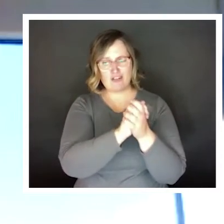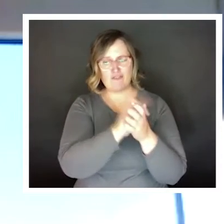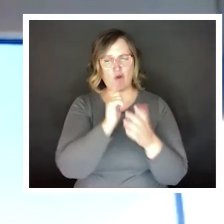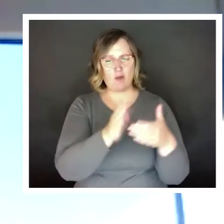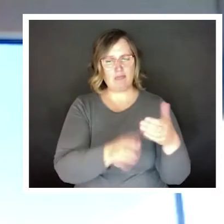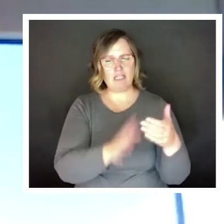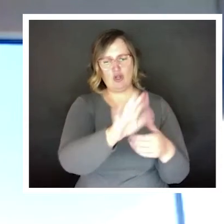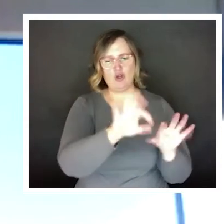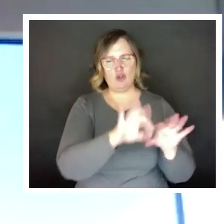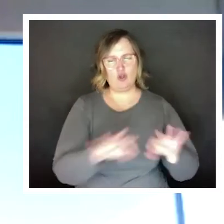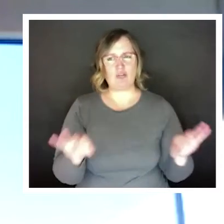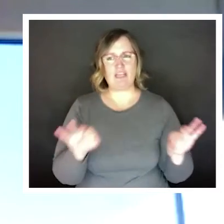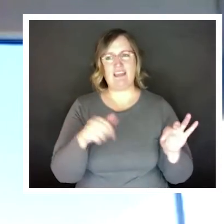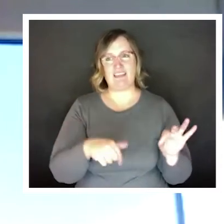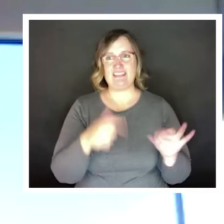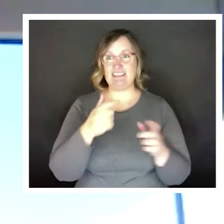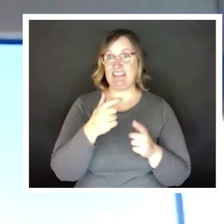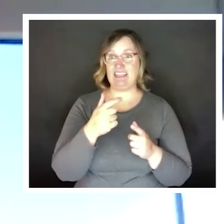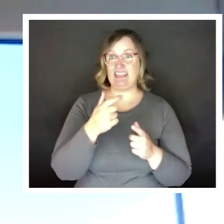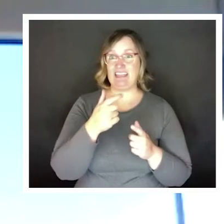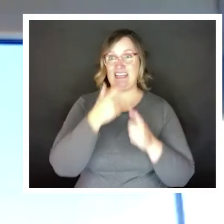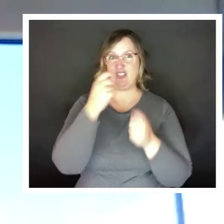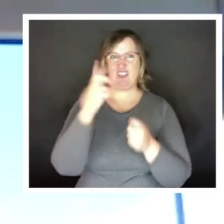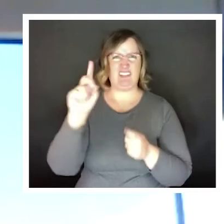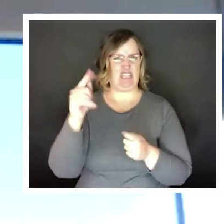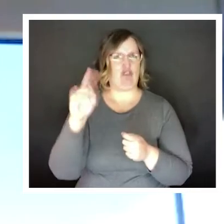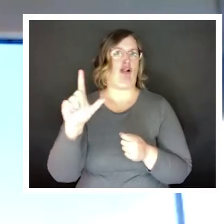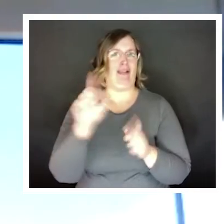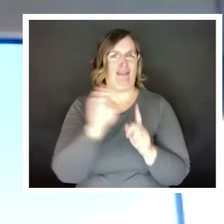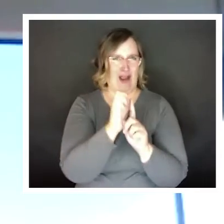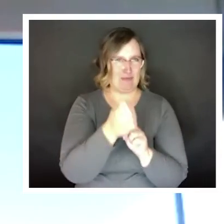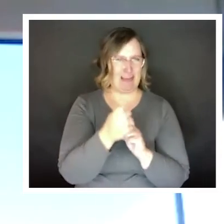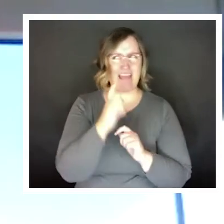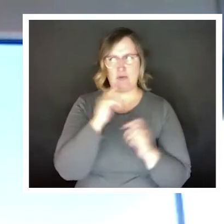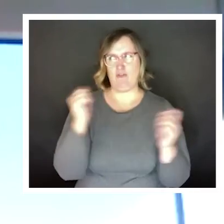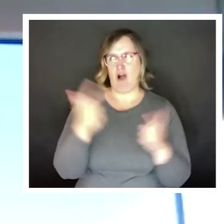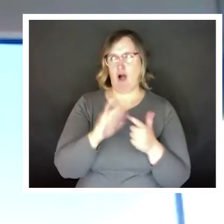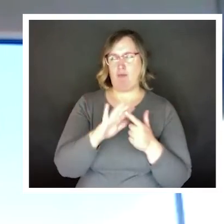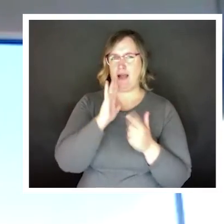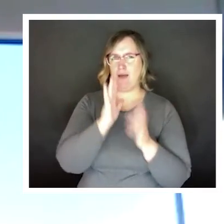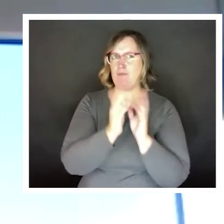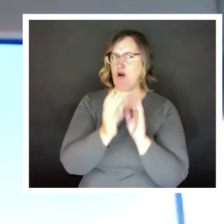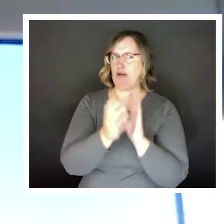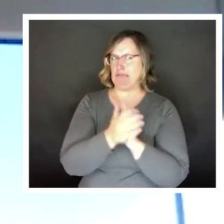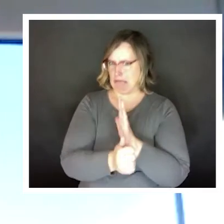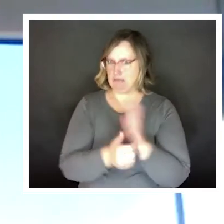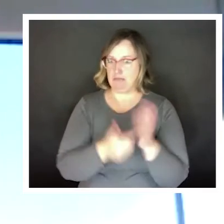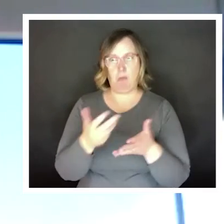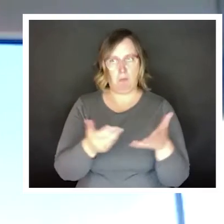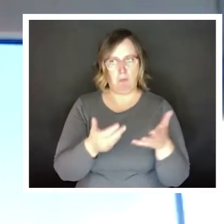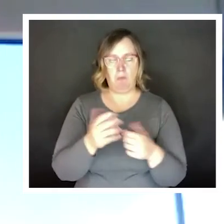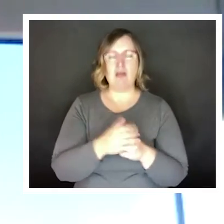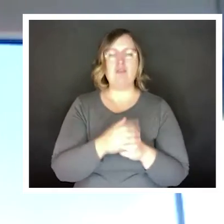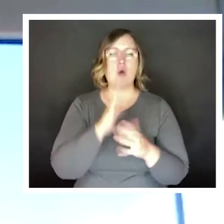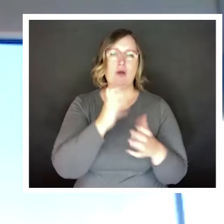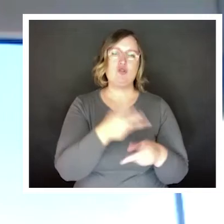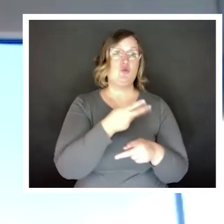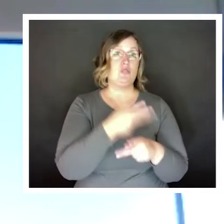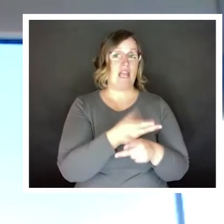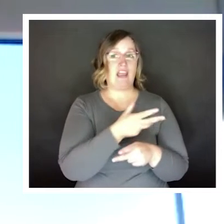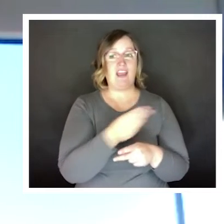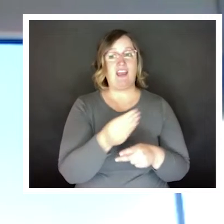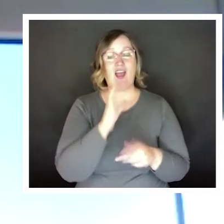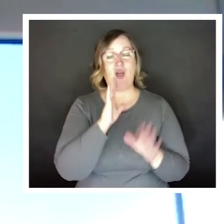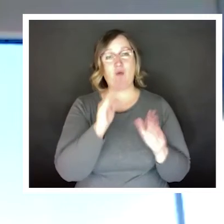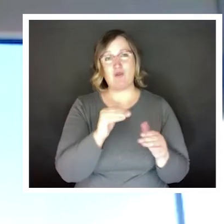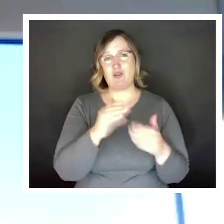degree in this interesting new digital environment. I think we've all become a lot more savvy. So I want you to take care, and I hope